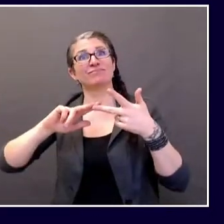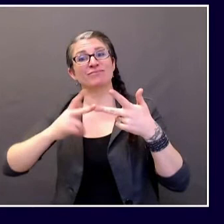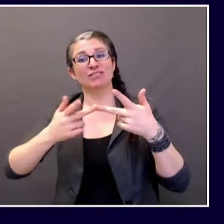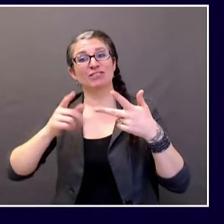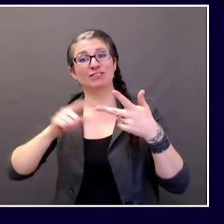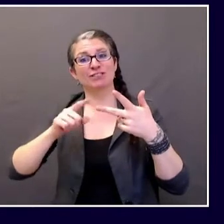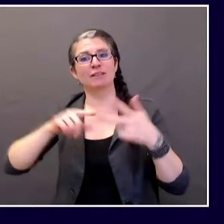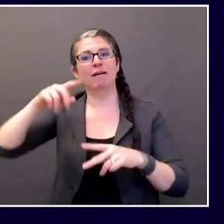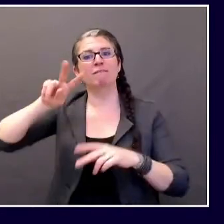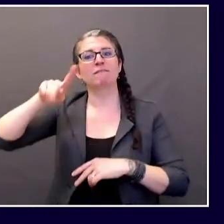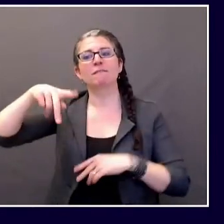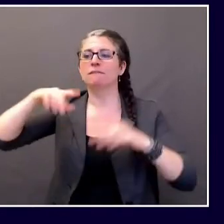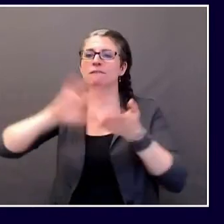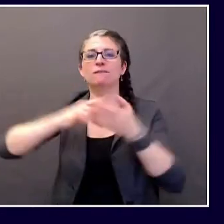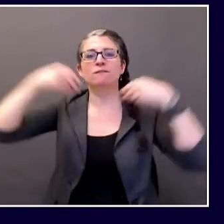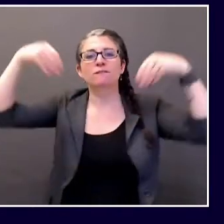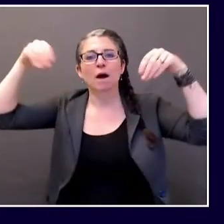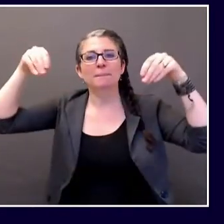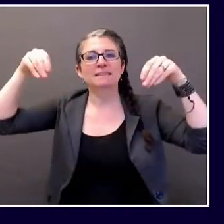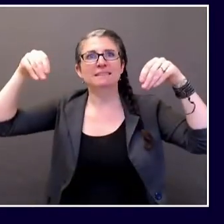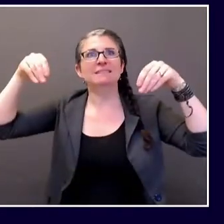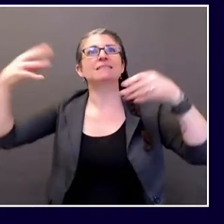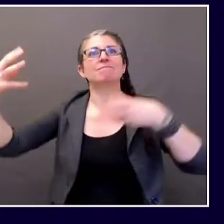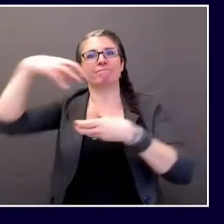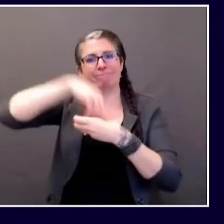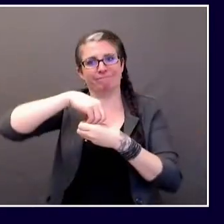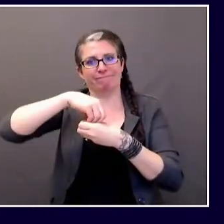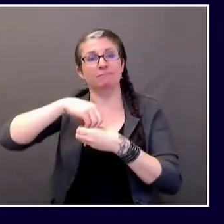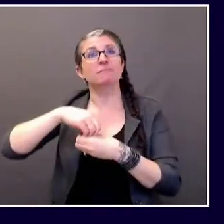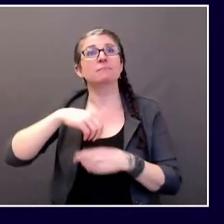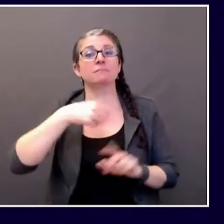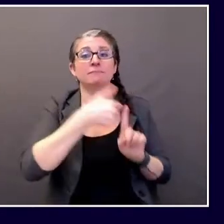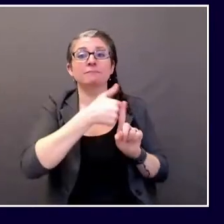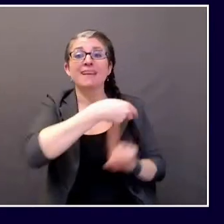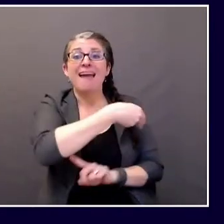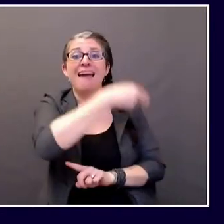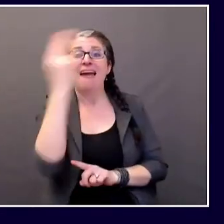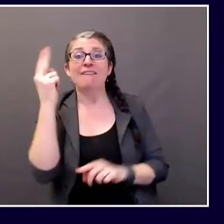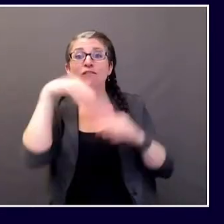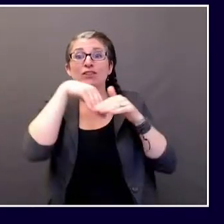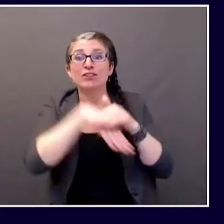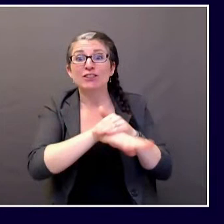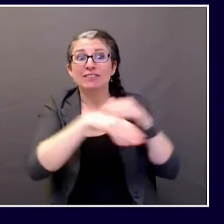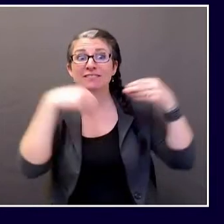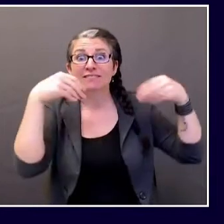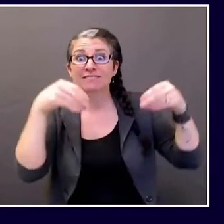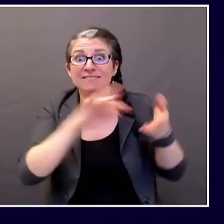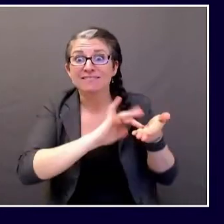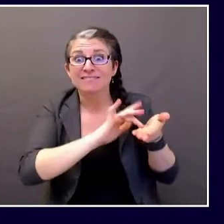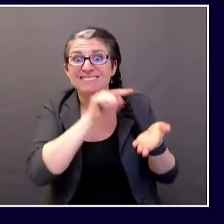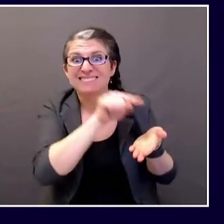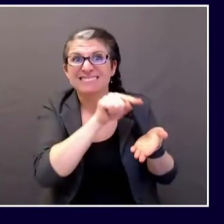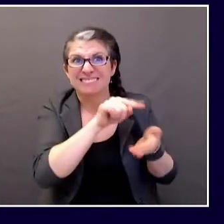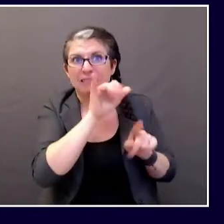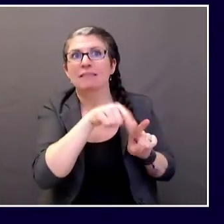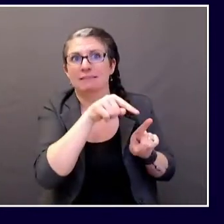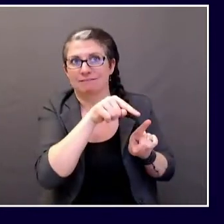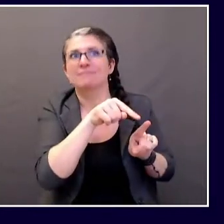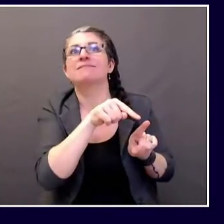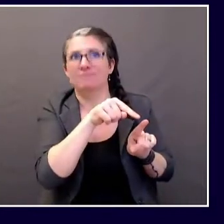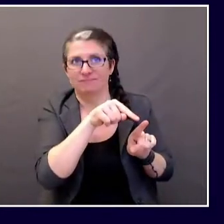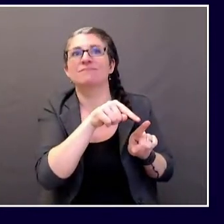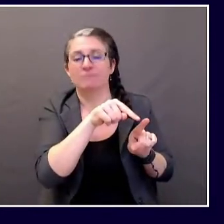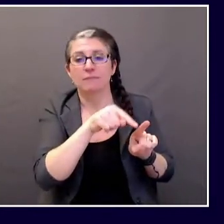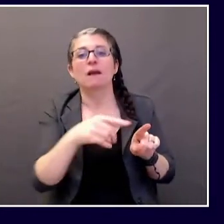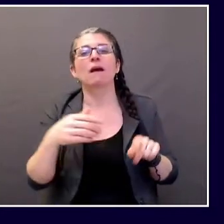program. Hannaford supermarkets will begin COVID-19 vaccination at 35 pharmacies across Maine later